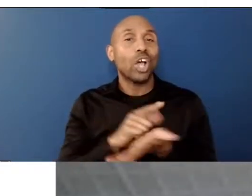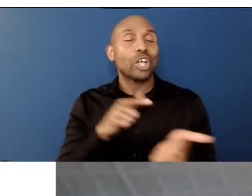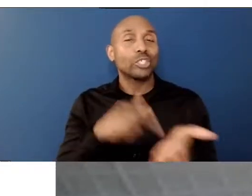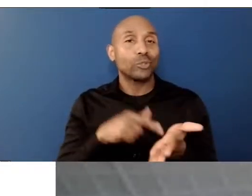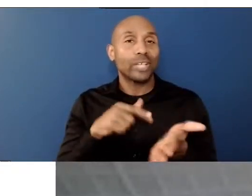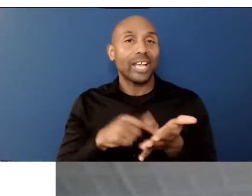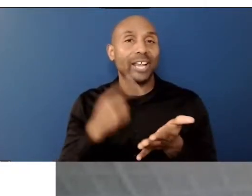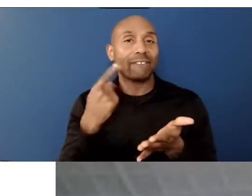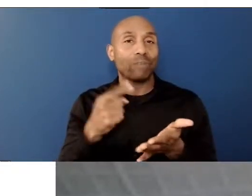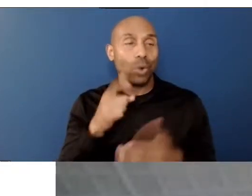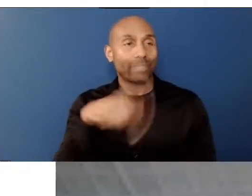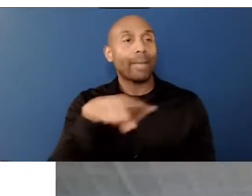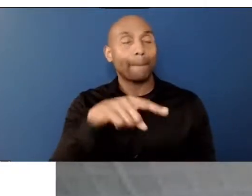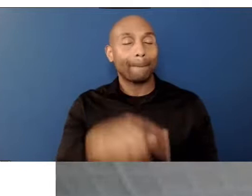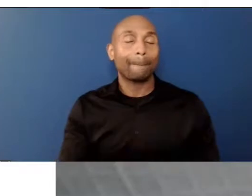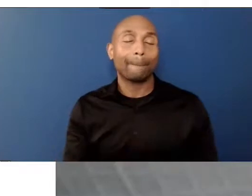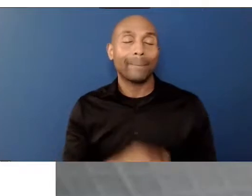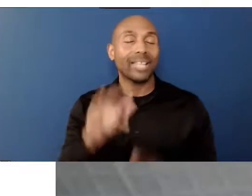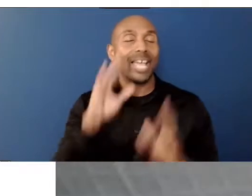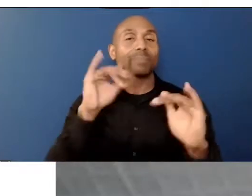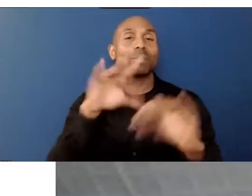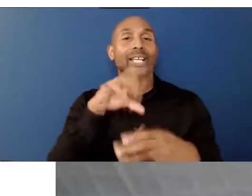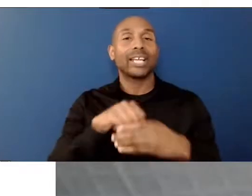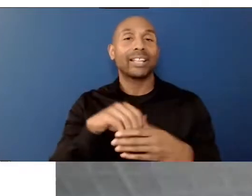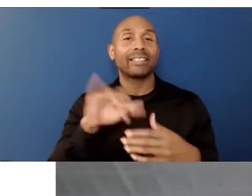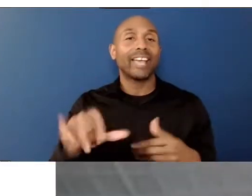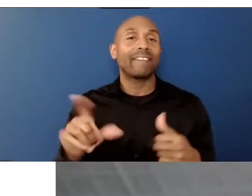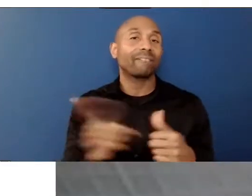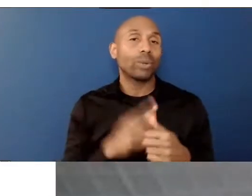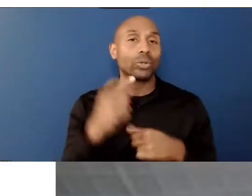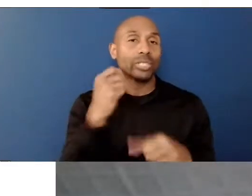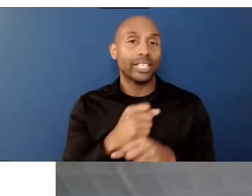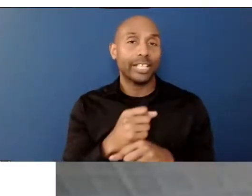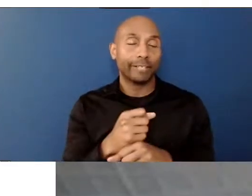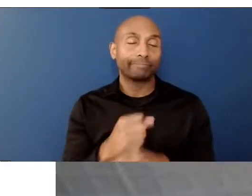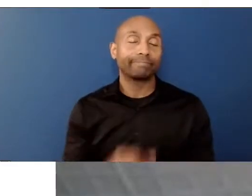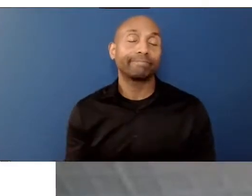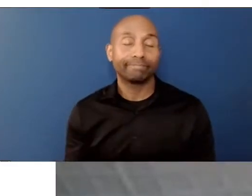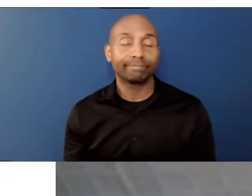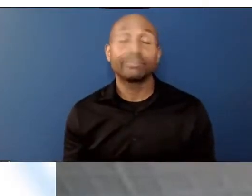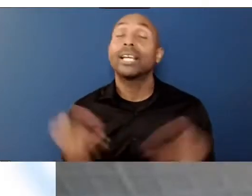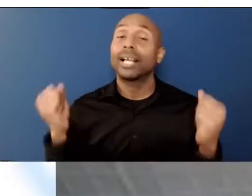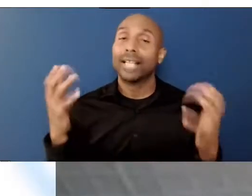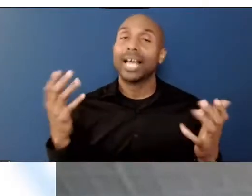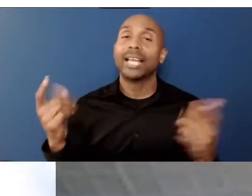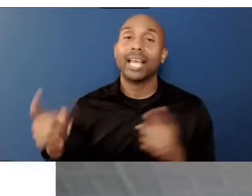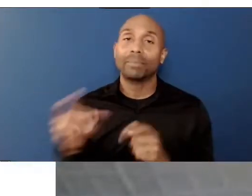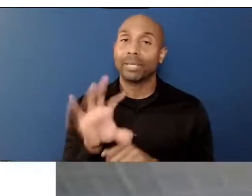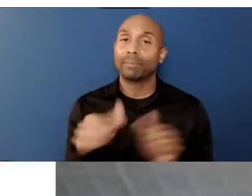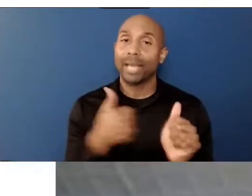So there's a lot of work happening behind the scenes, which brings us full circle to the fact that,